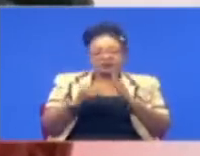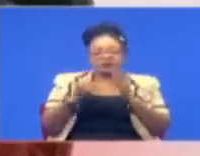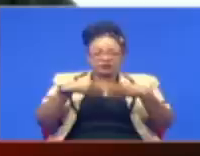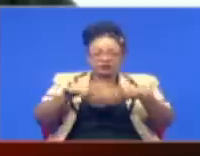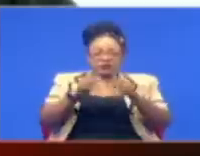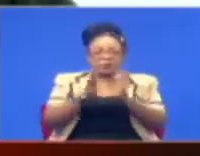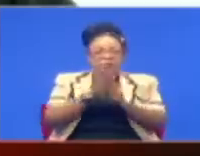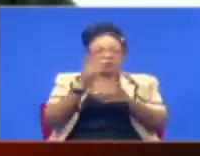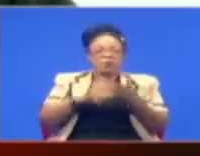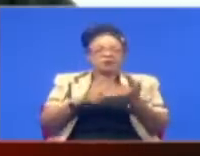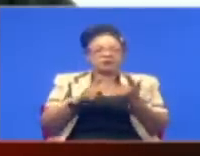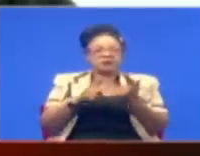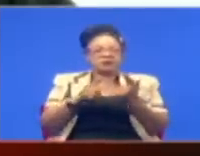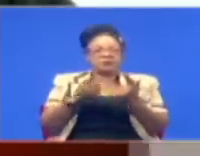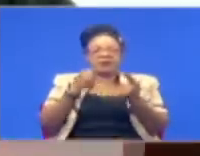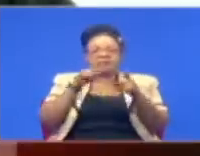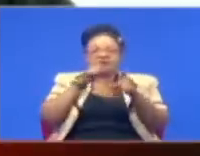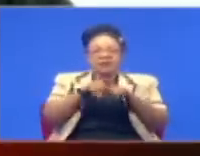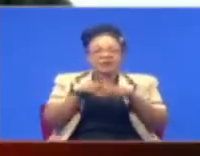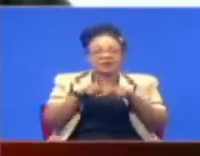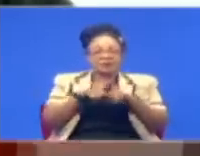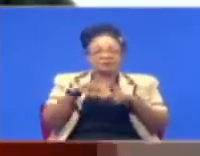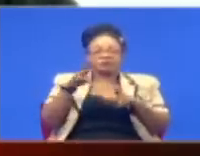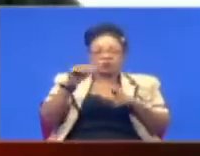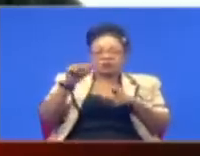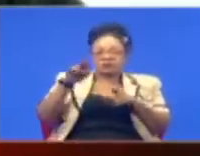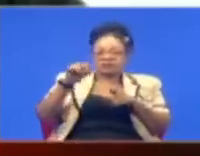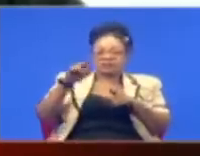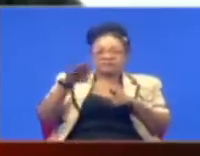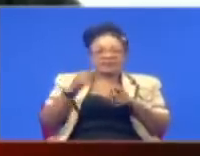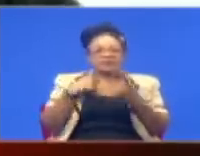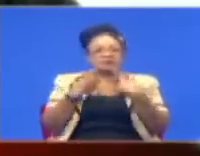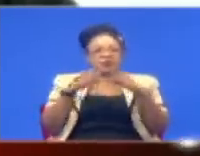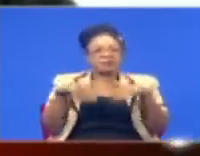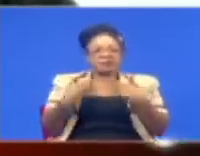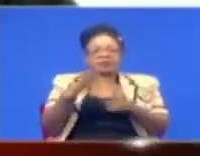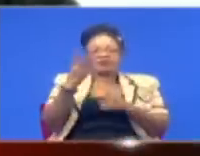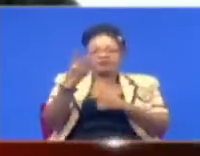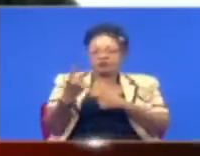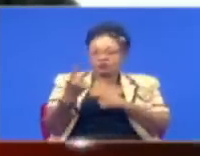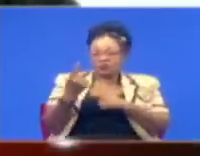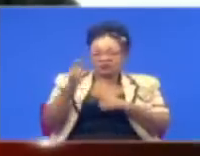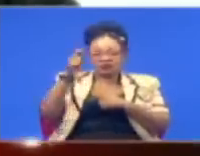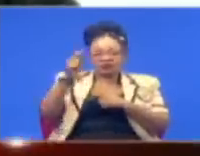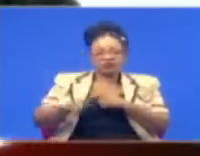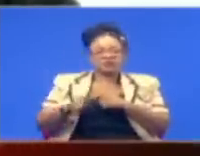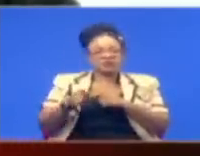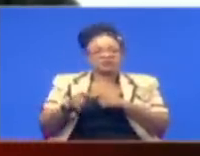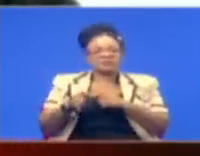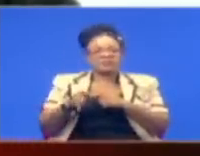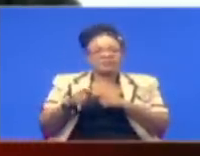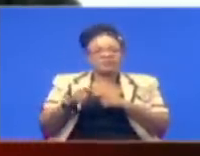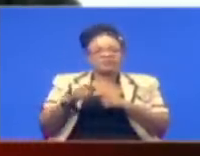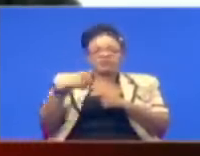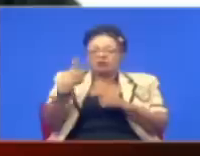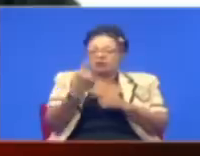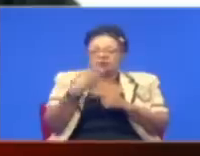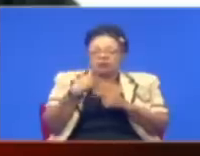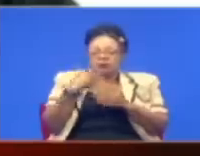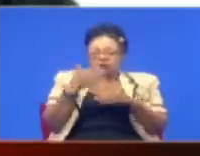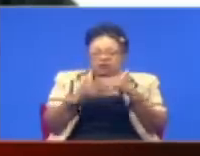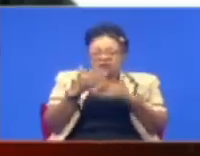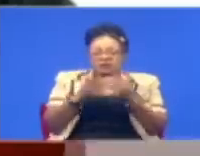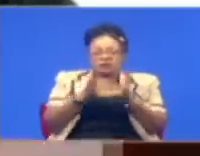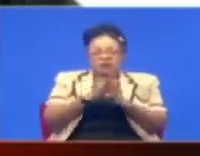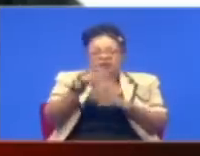with what my brother, Commissioner Warsame, spoke about, the 41 judges. And I just want to relate this to